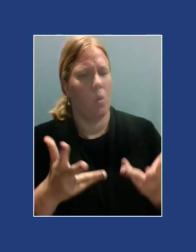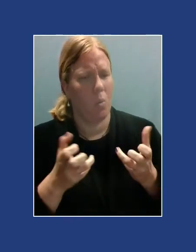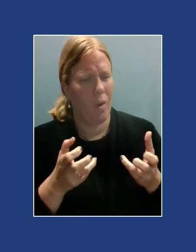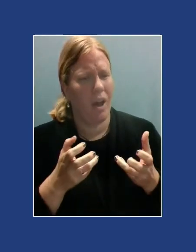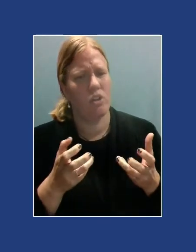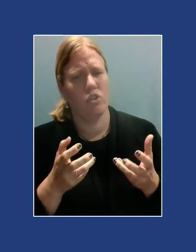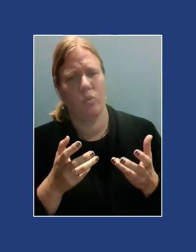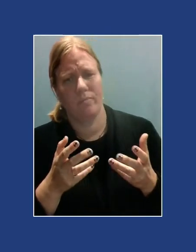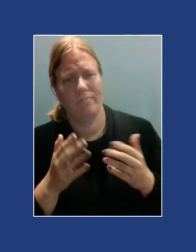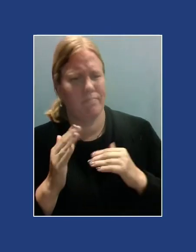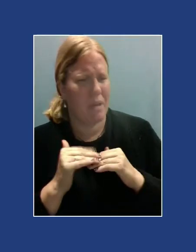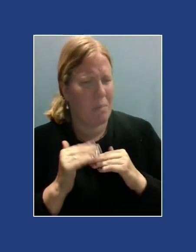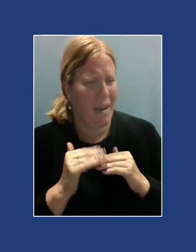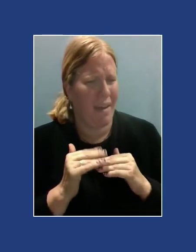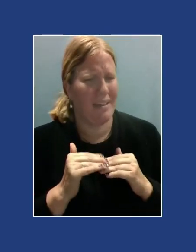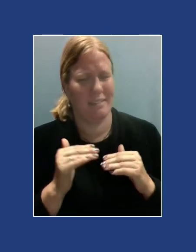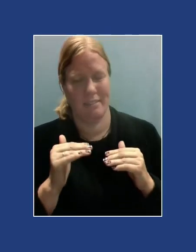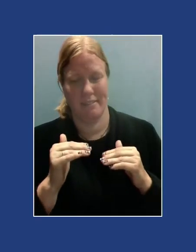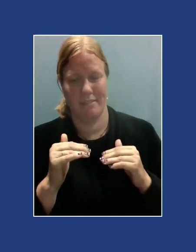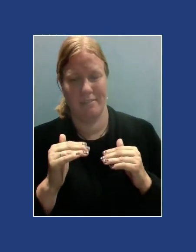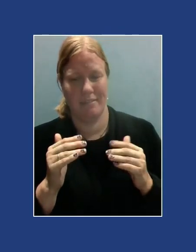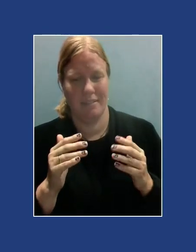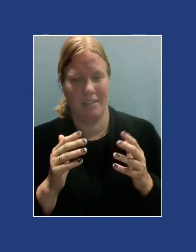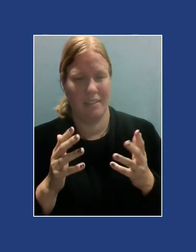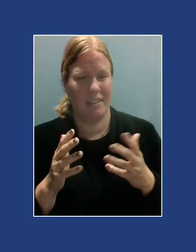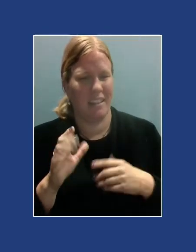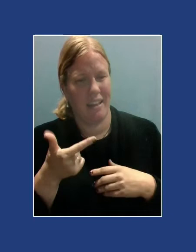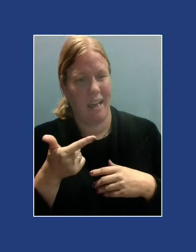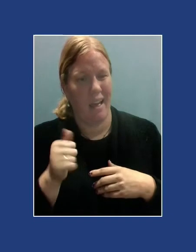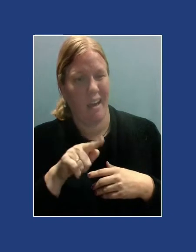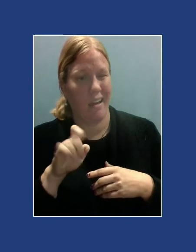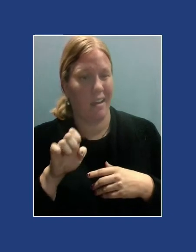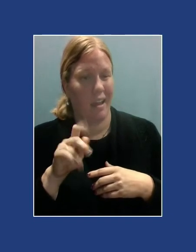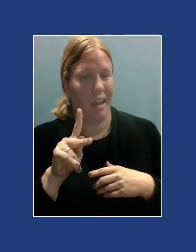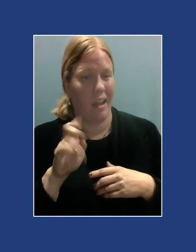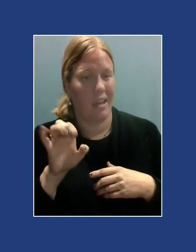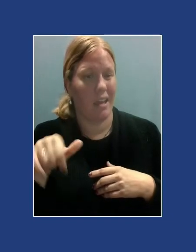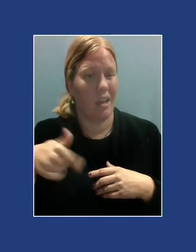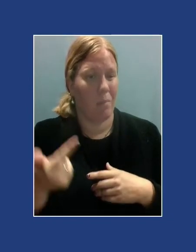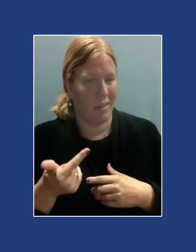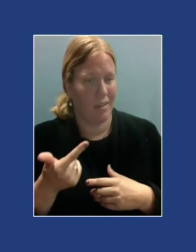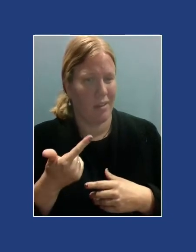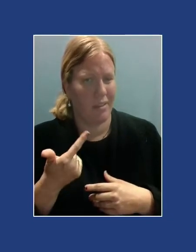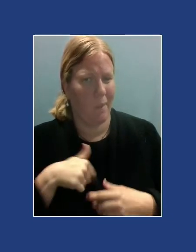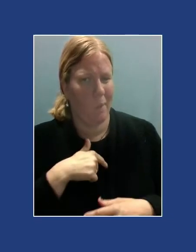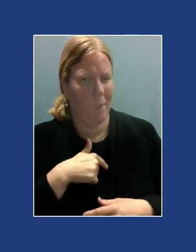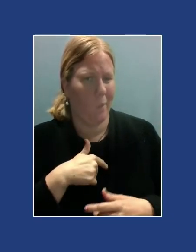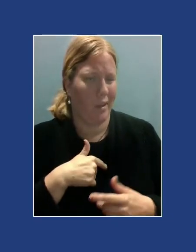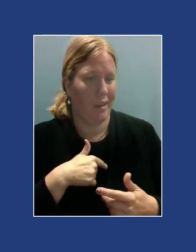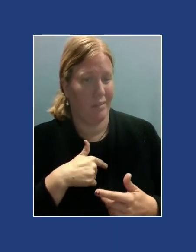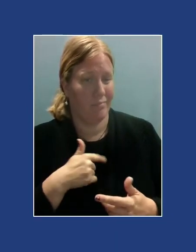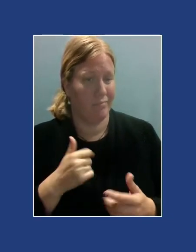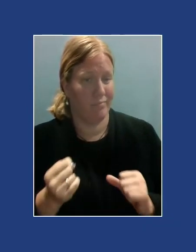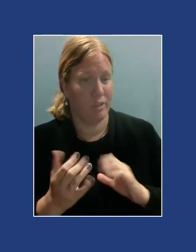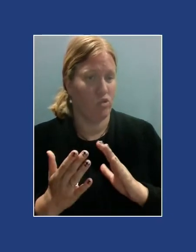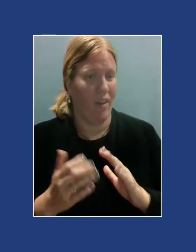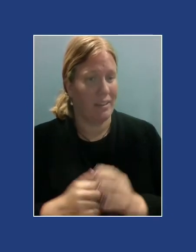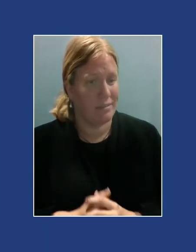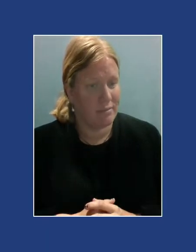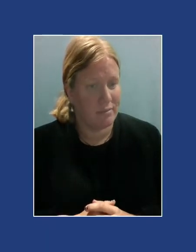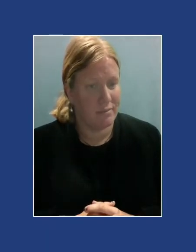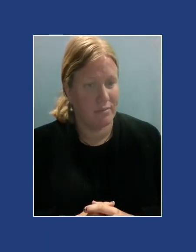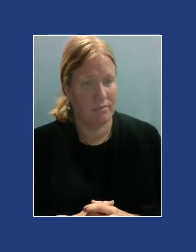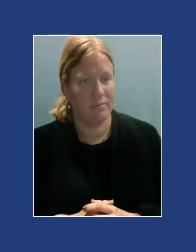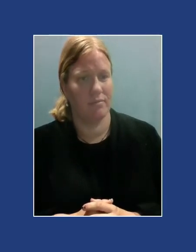that we have. And important to note that detransitioning, so deciding at some point that you no longer